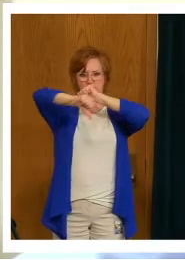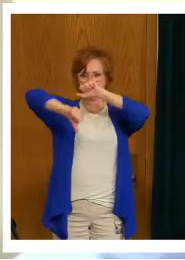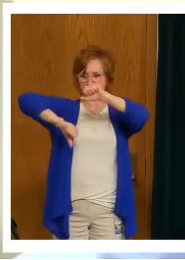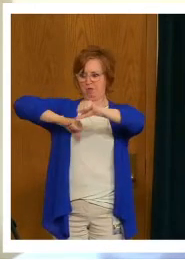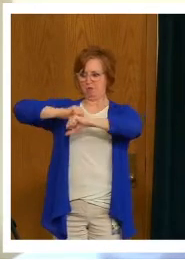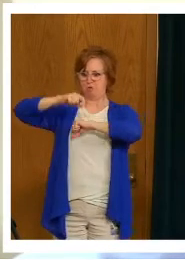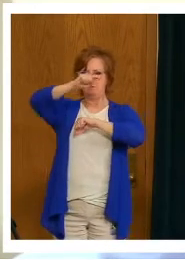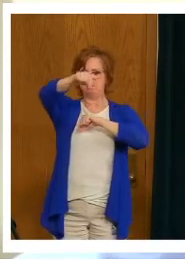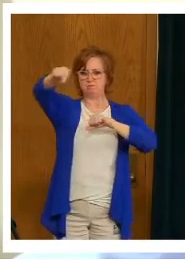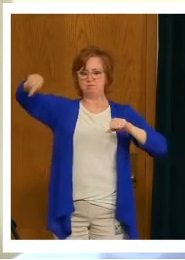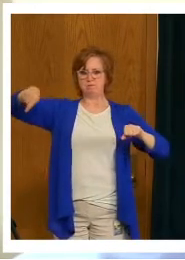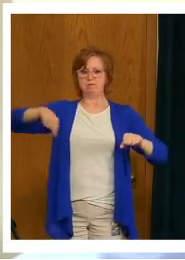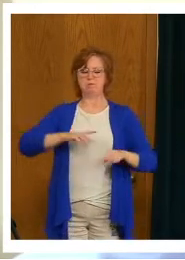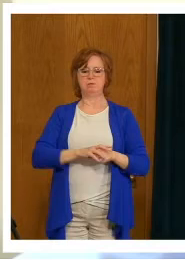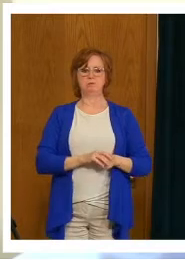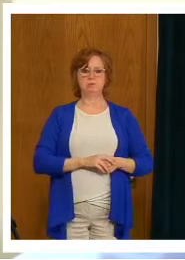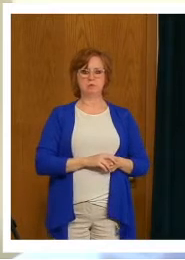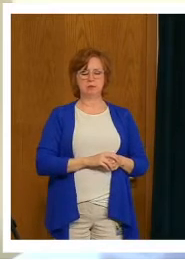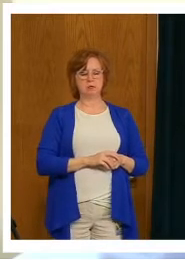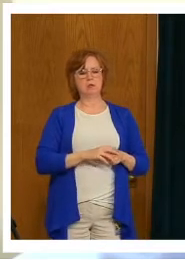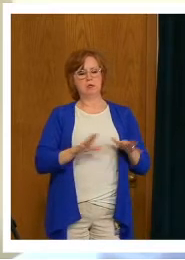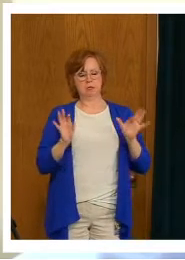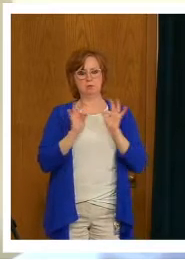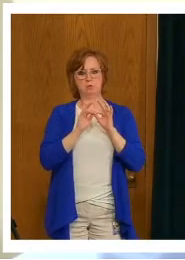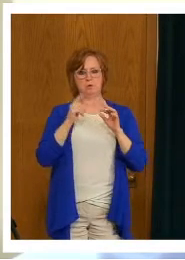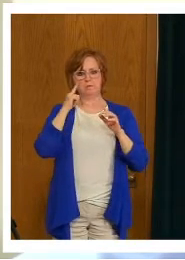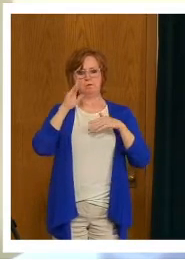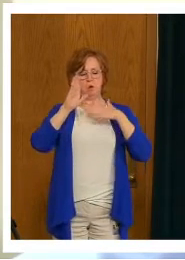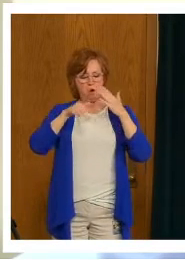that all of us, in whatever our age groups are,